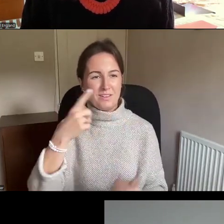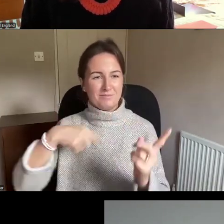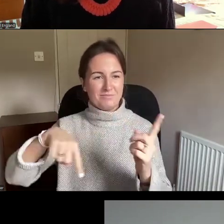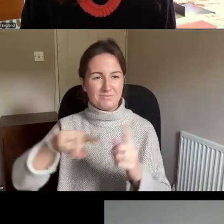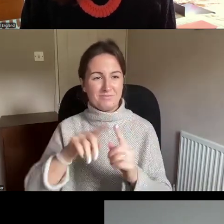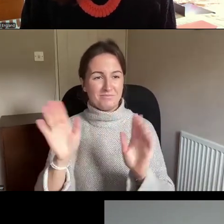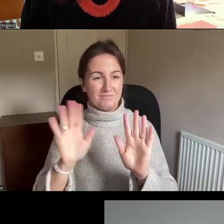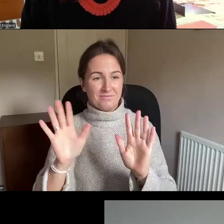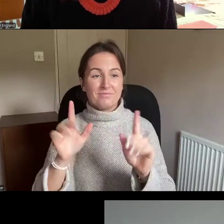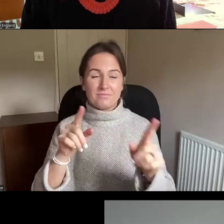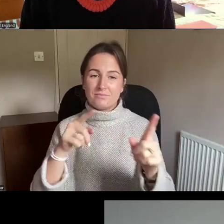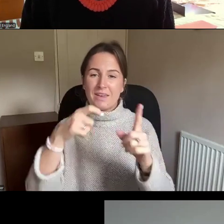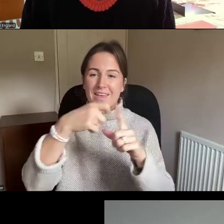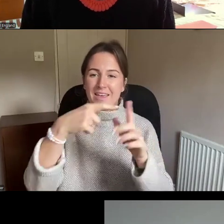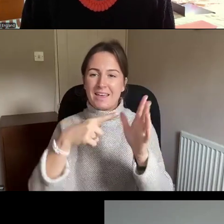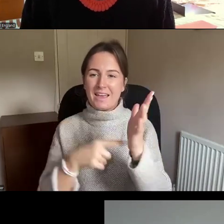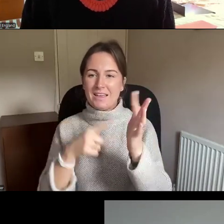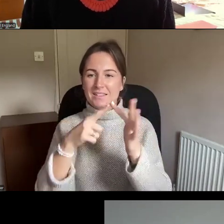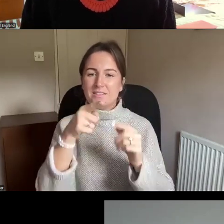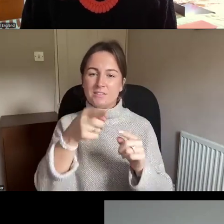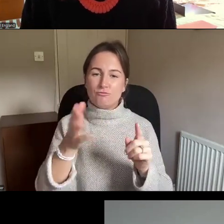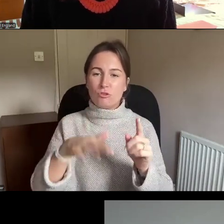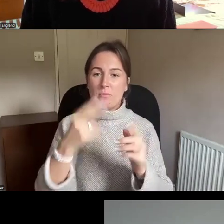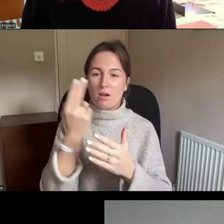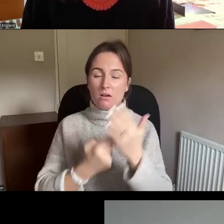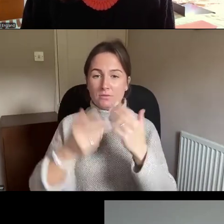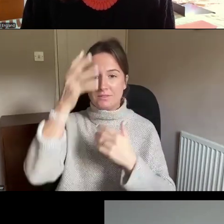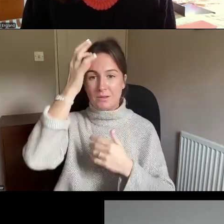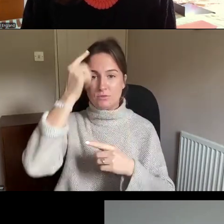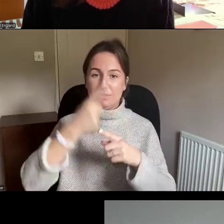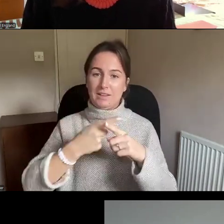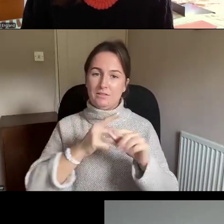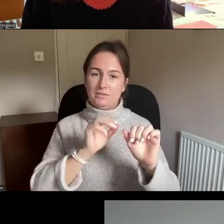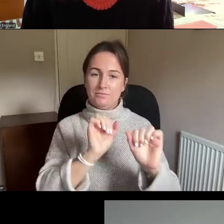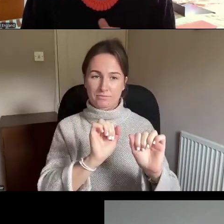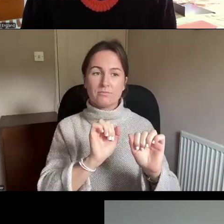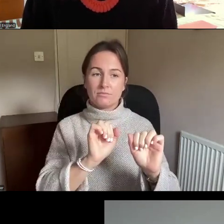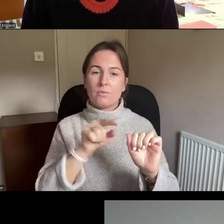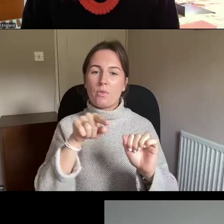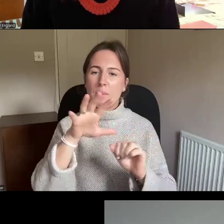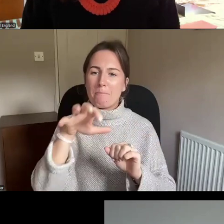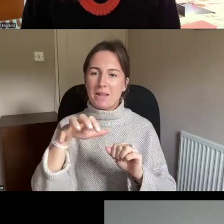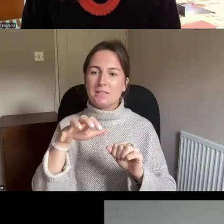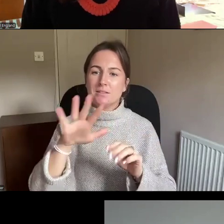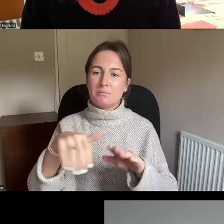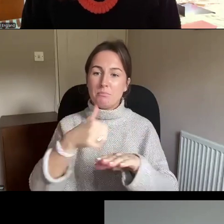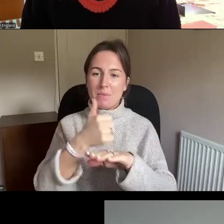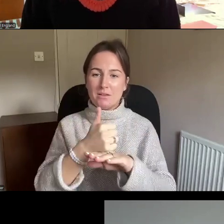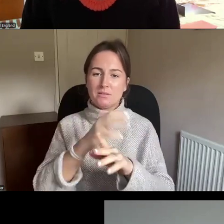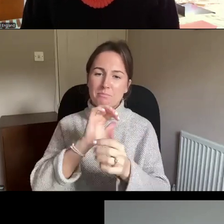Hello, I'm Kate from Arts Council England on the Place-Based Peer Learning